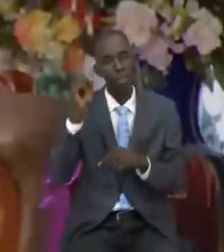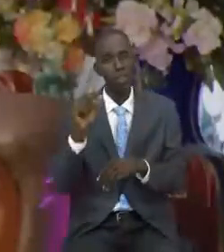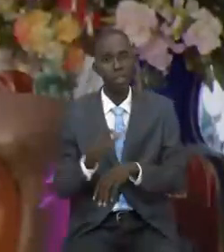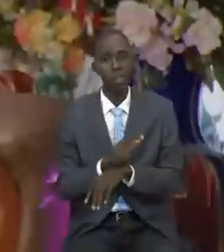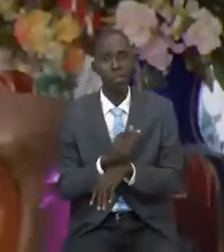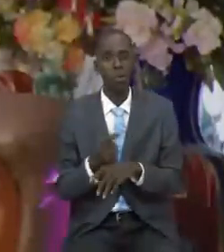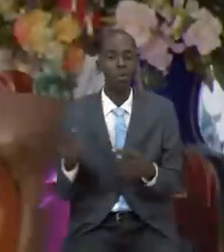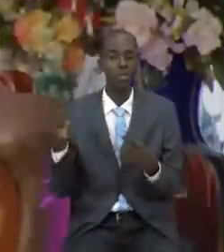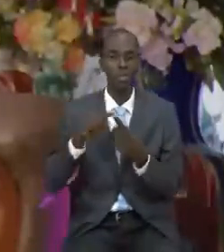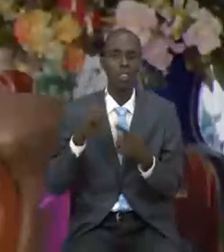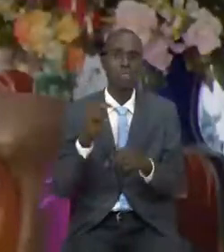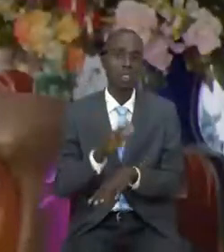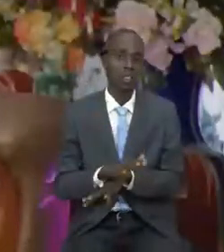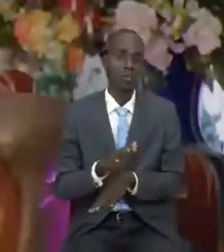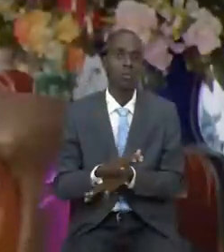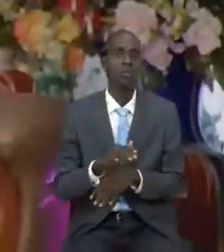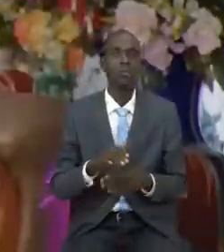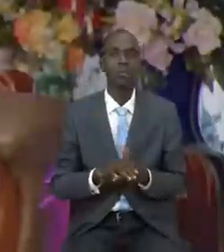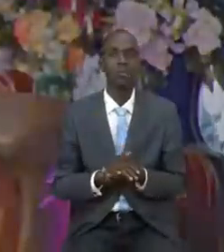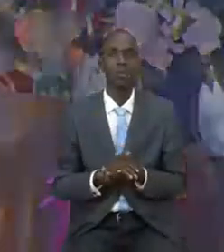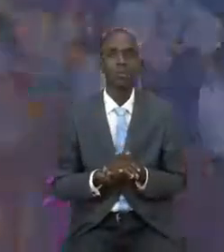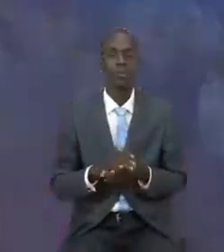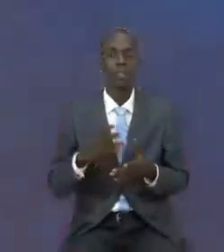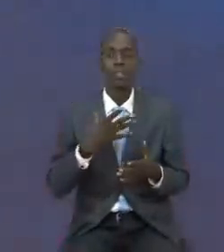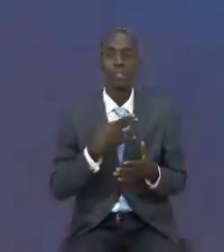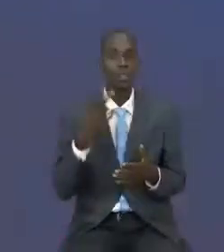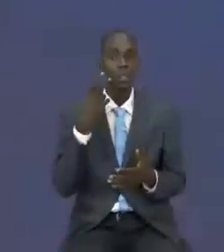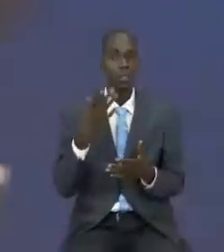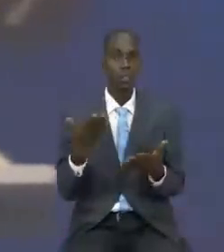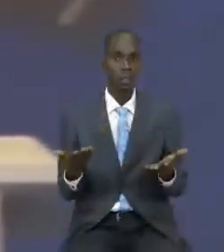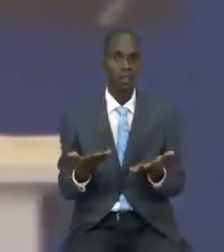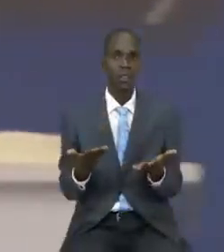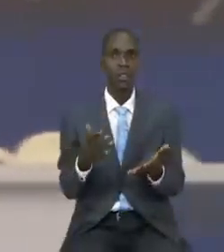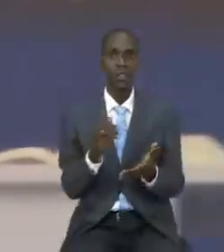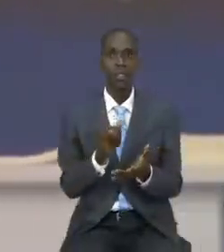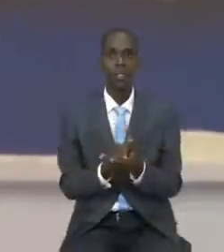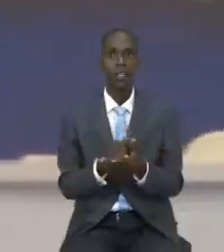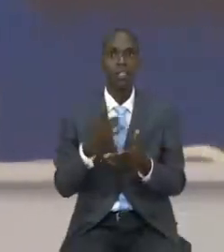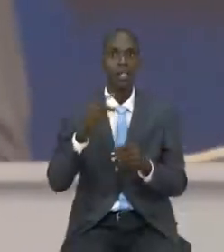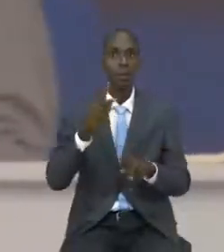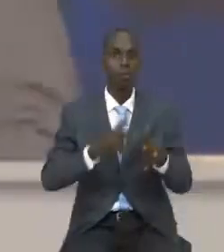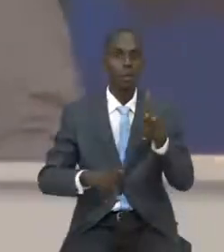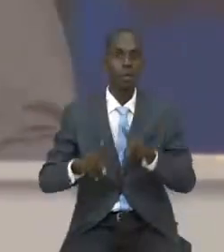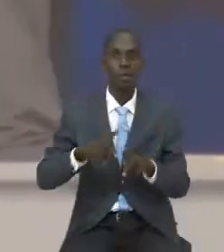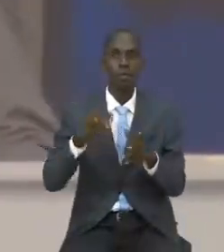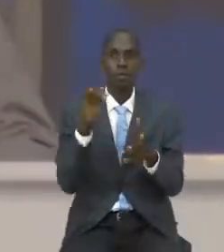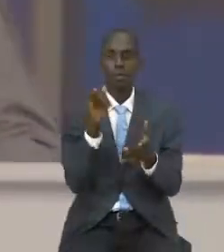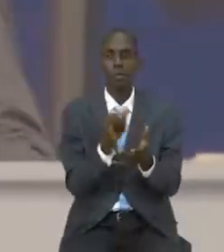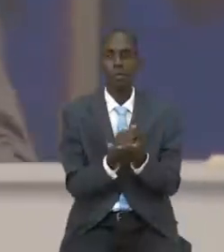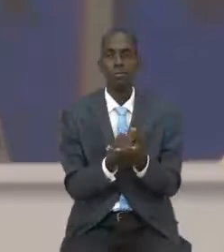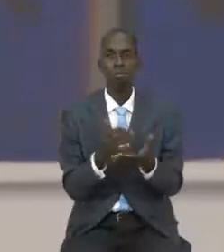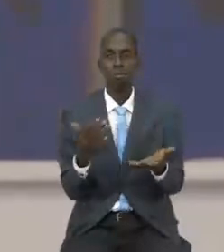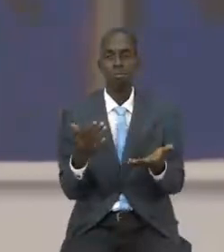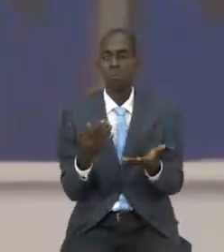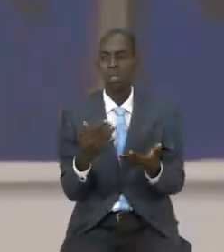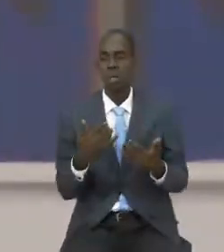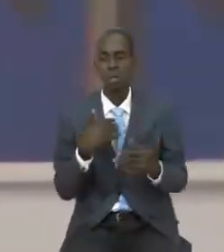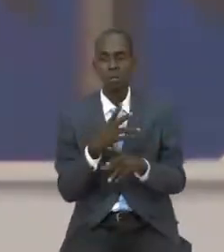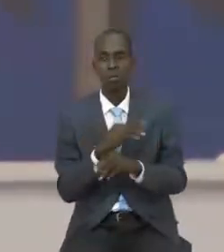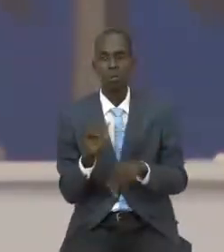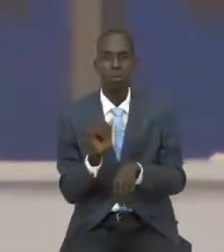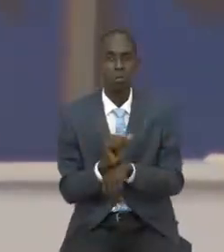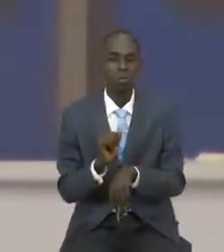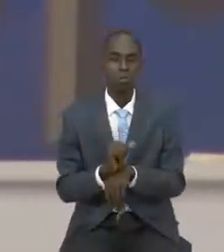the evening. You know, the people who talk away their lives, the people who just, it's like no business,